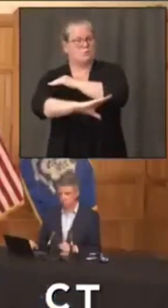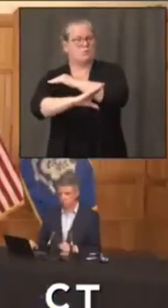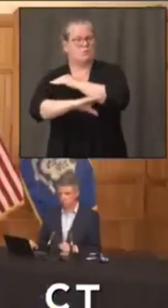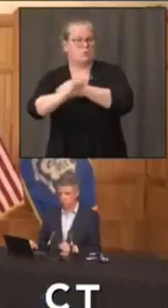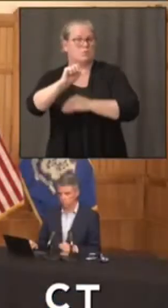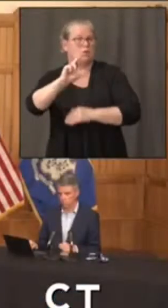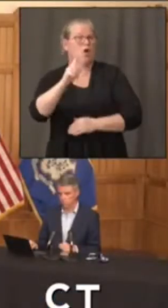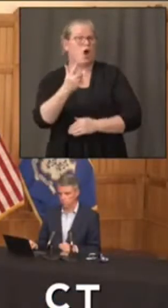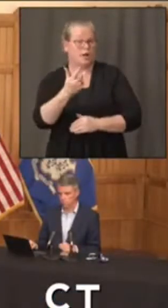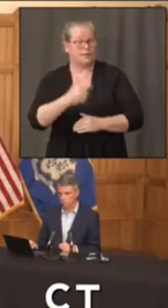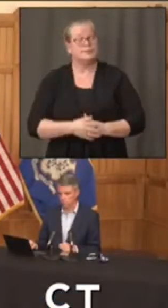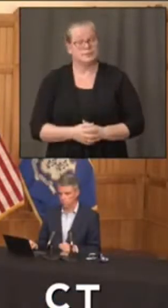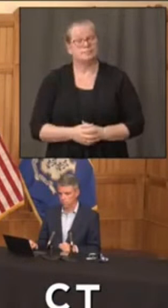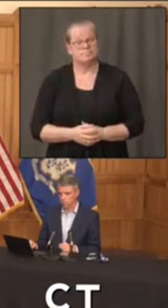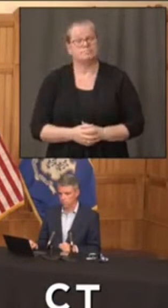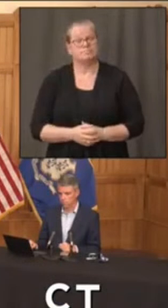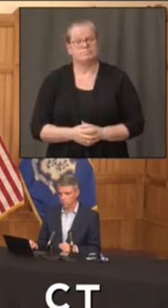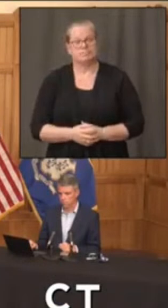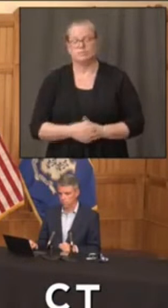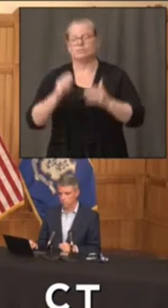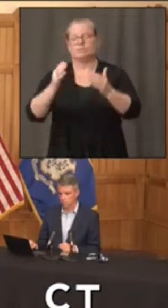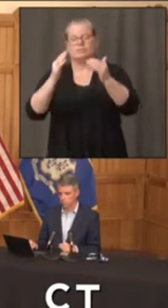Fox 61